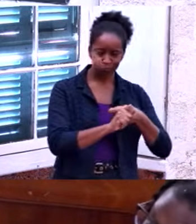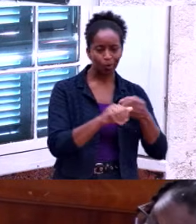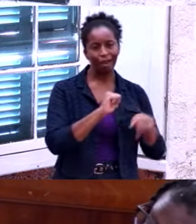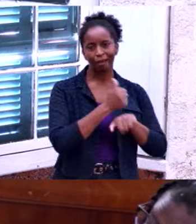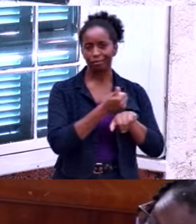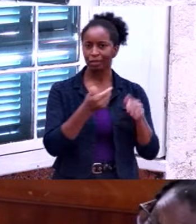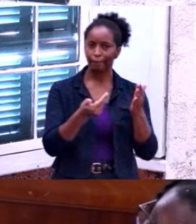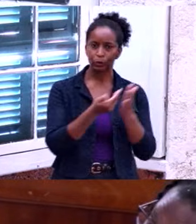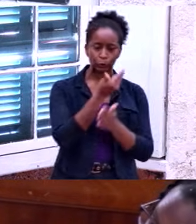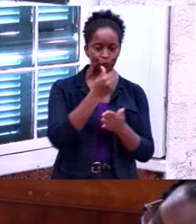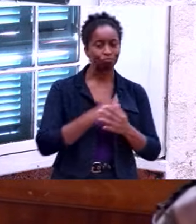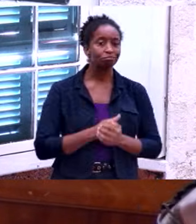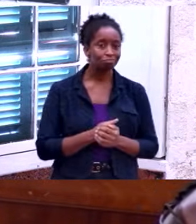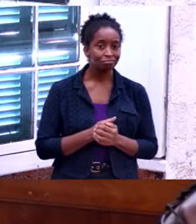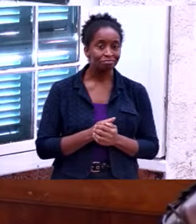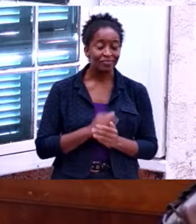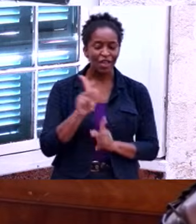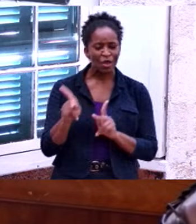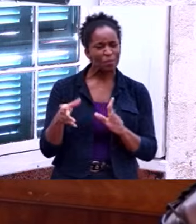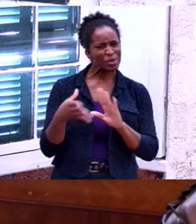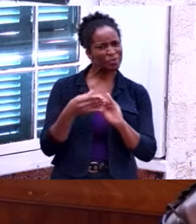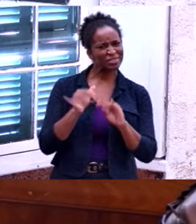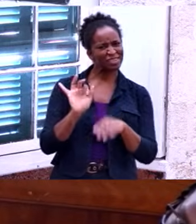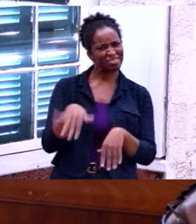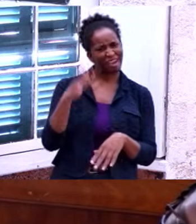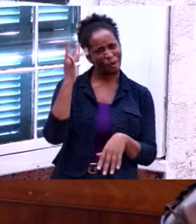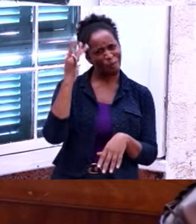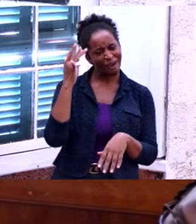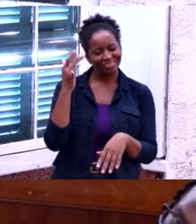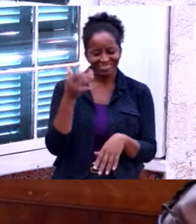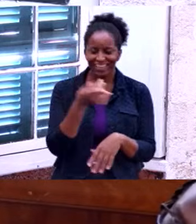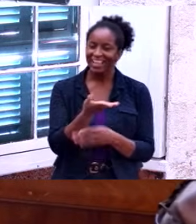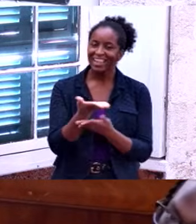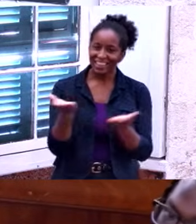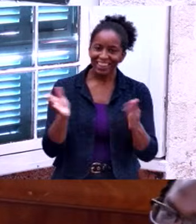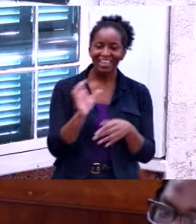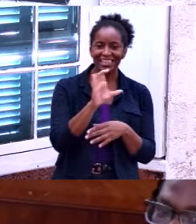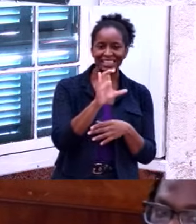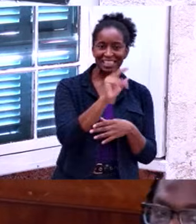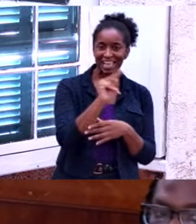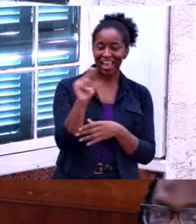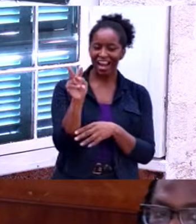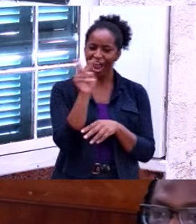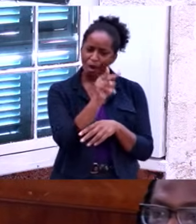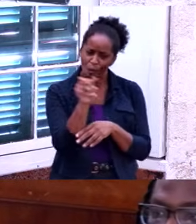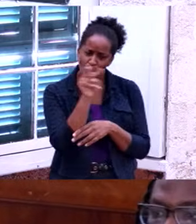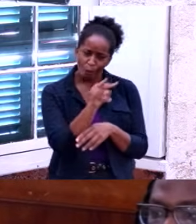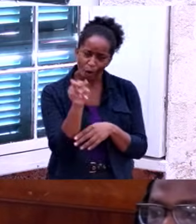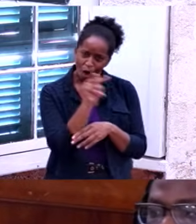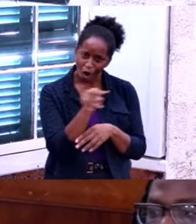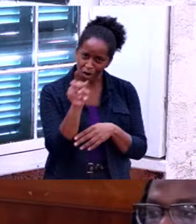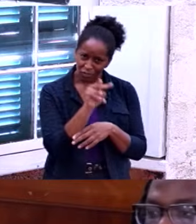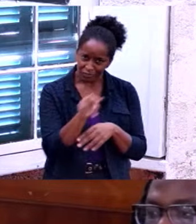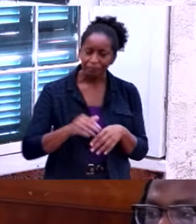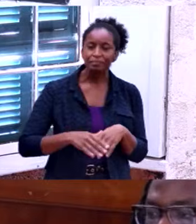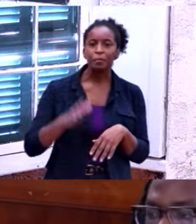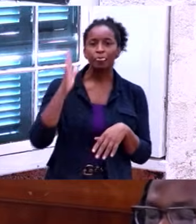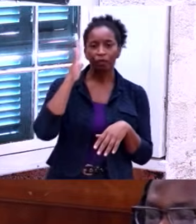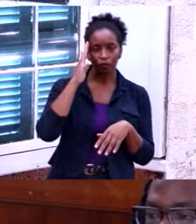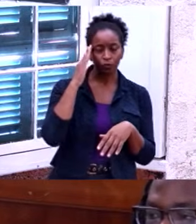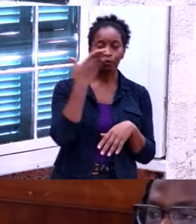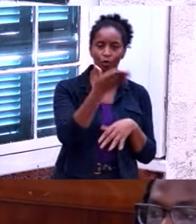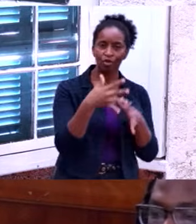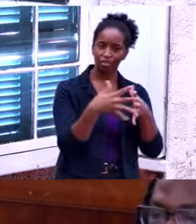from, was largely constructed in a way where to safeguard the interests of the smaller states against the big